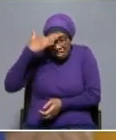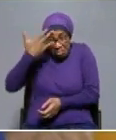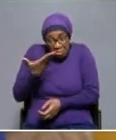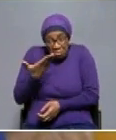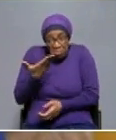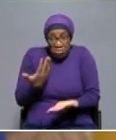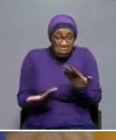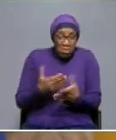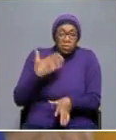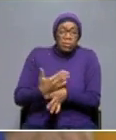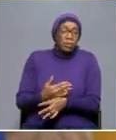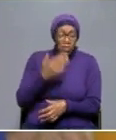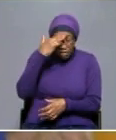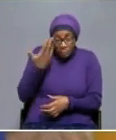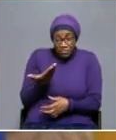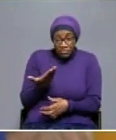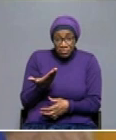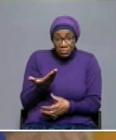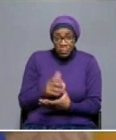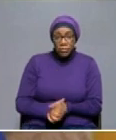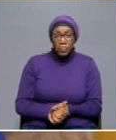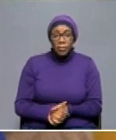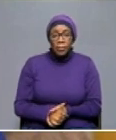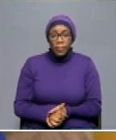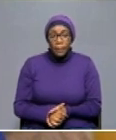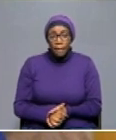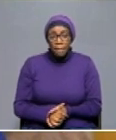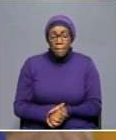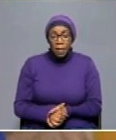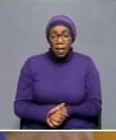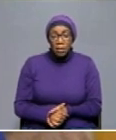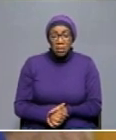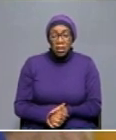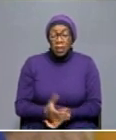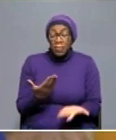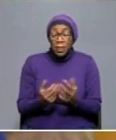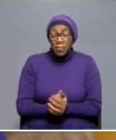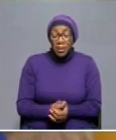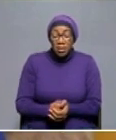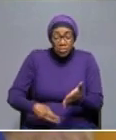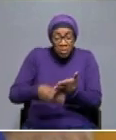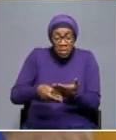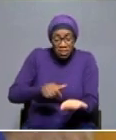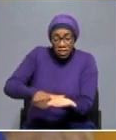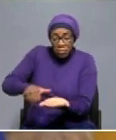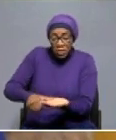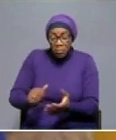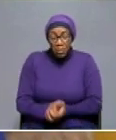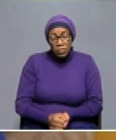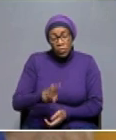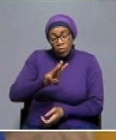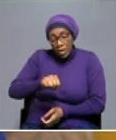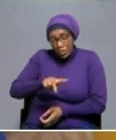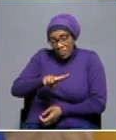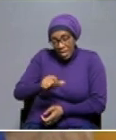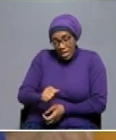the RFA levy or the MVA levy or the NAMCO levy that all add to the overall price. That's one thing that could be